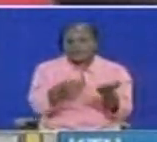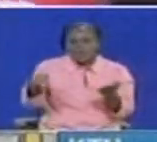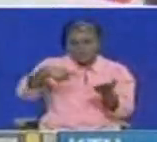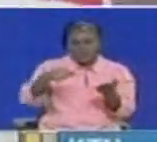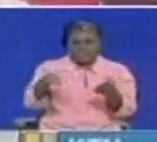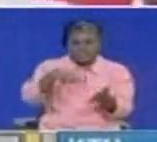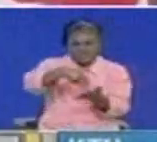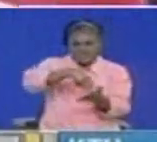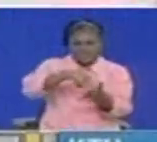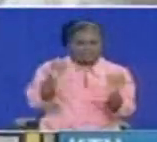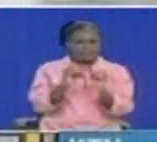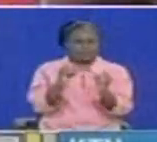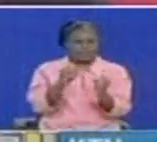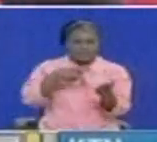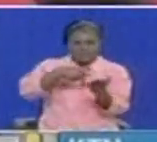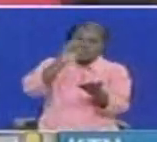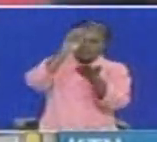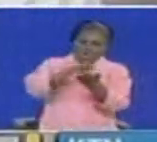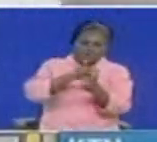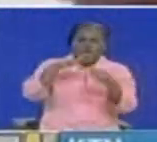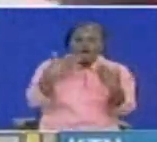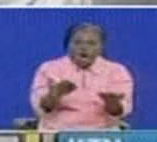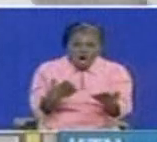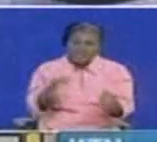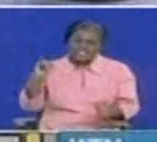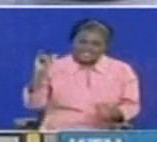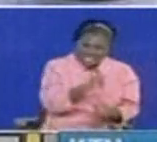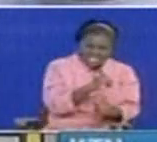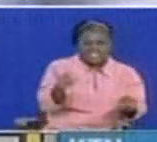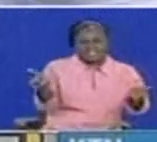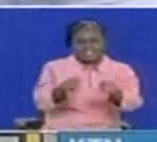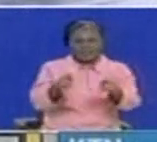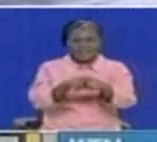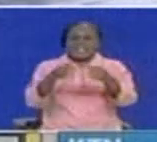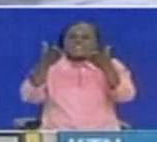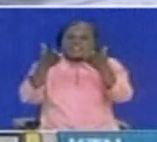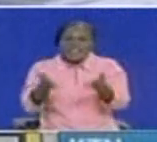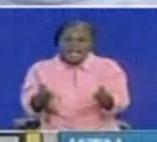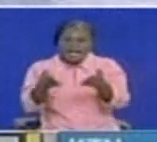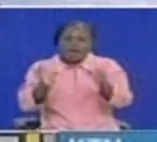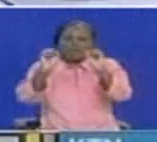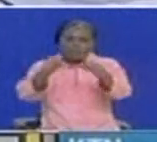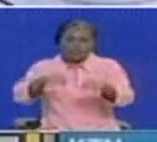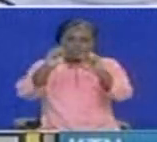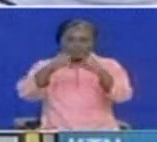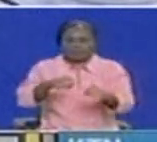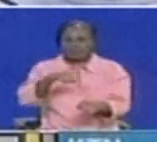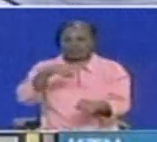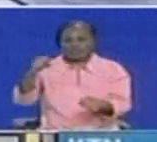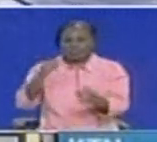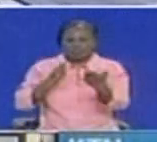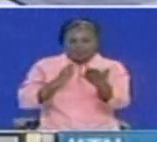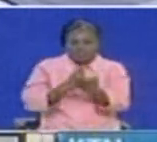anybody. Yeah. The fee is either reduced or it remains where it is. As per now, if you can check the completion rate